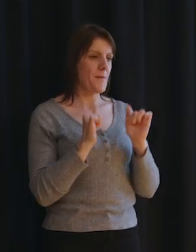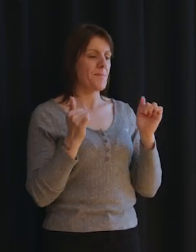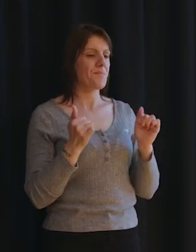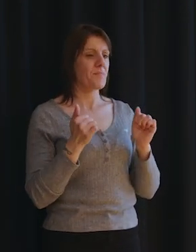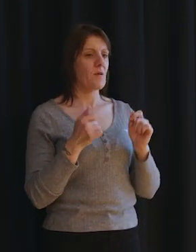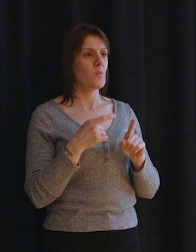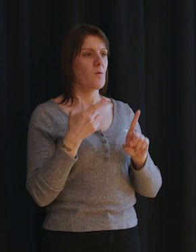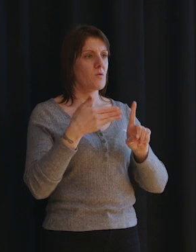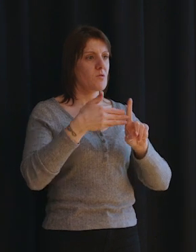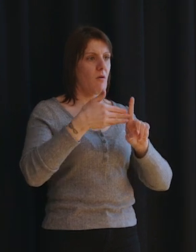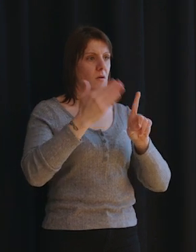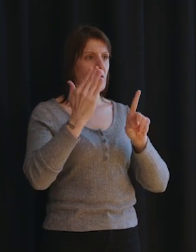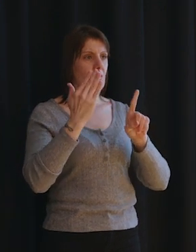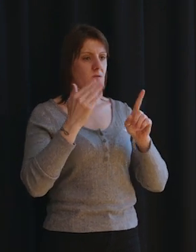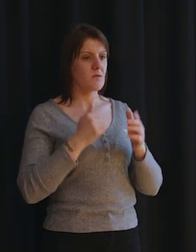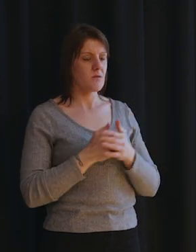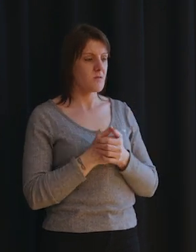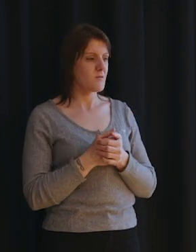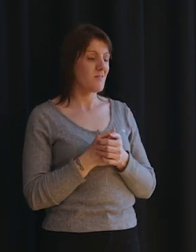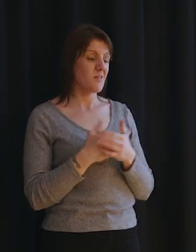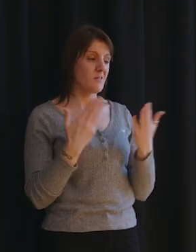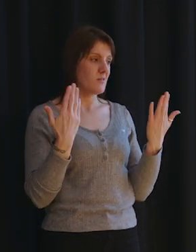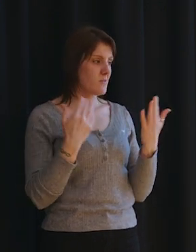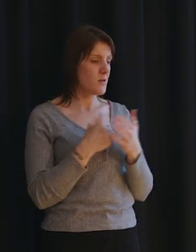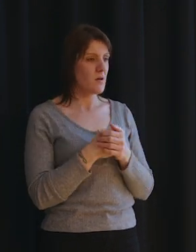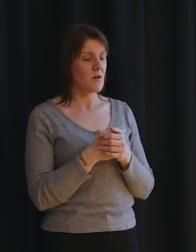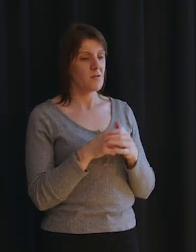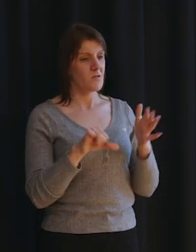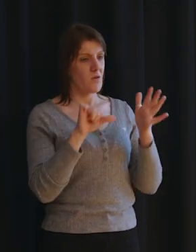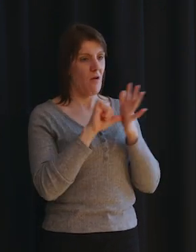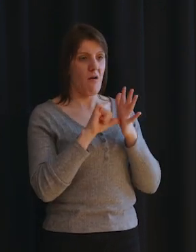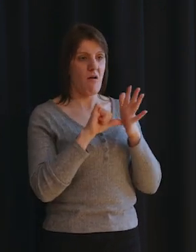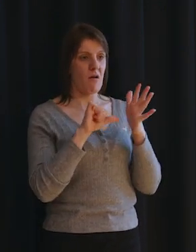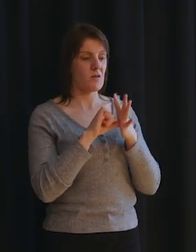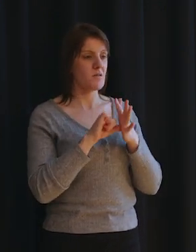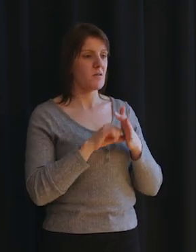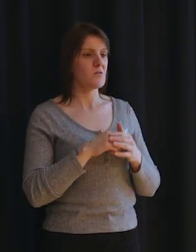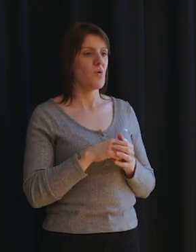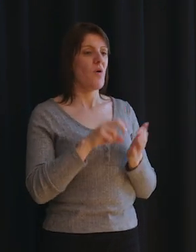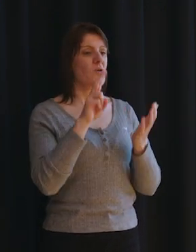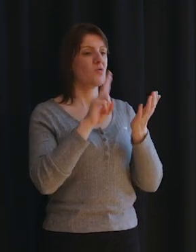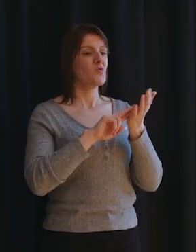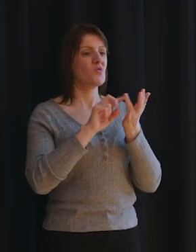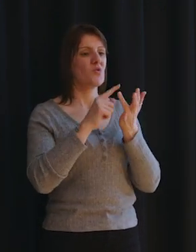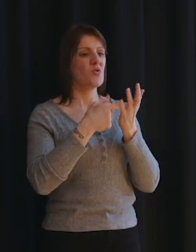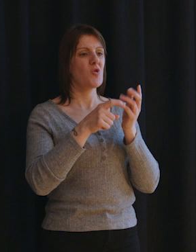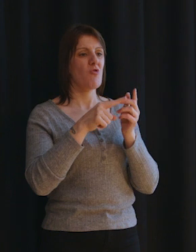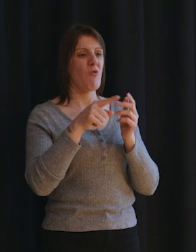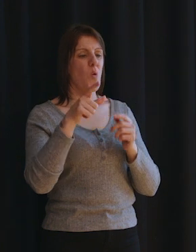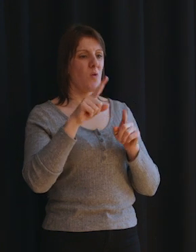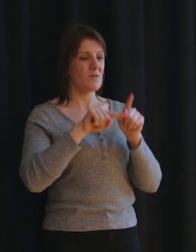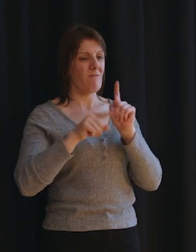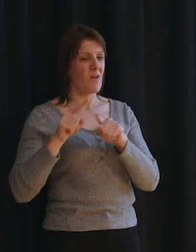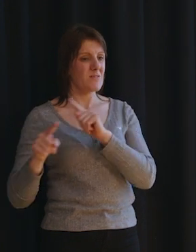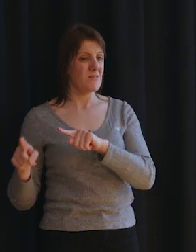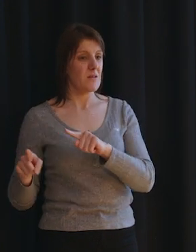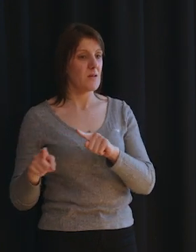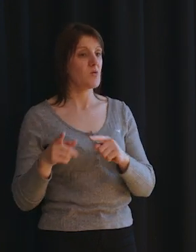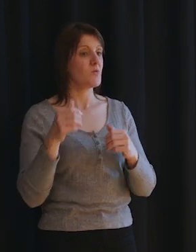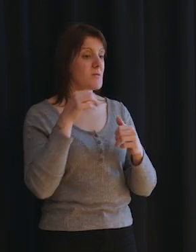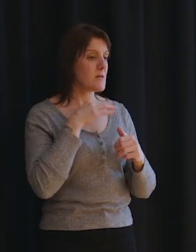diagnosis. So we know the challenges that we have. So for us as a service, it's just in terms of neurodiversity, it's just being more